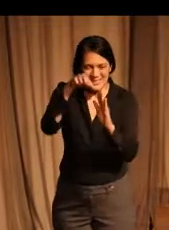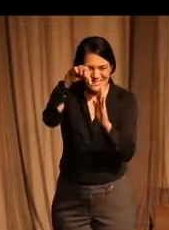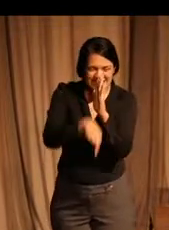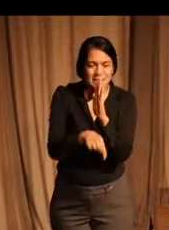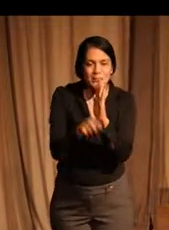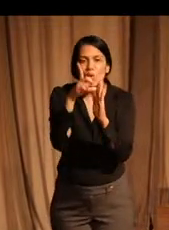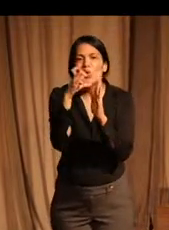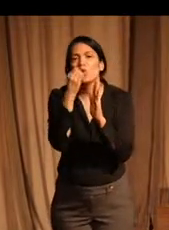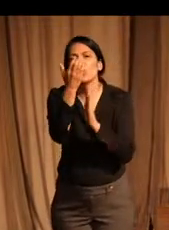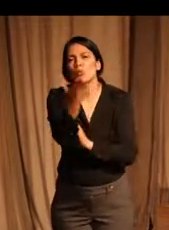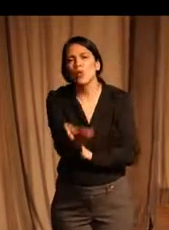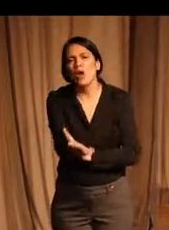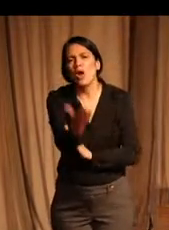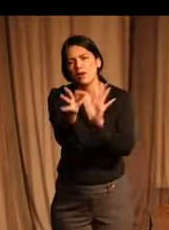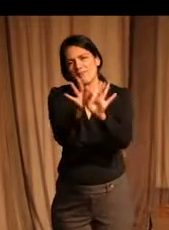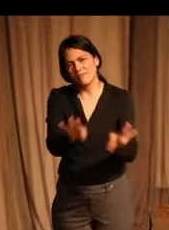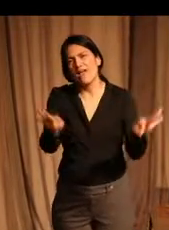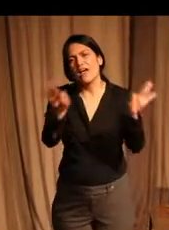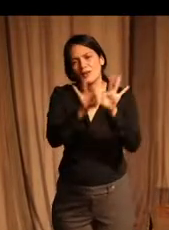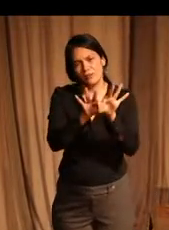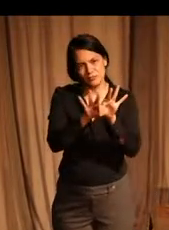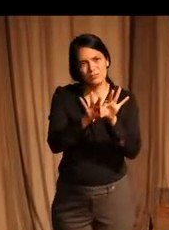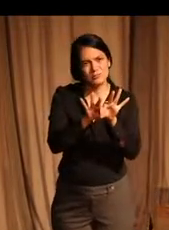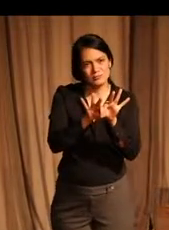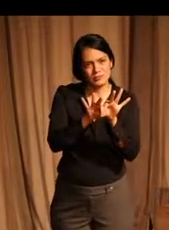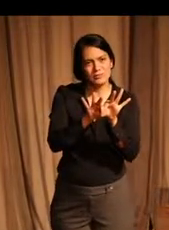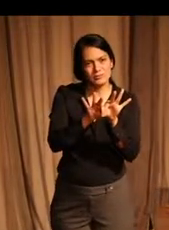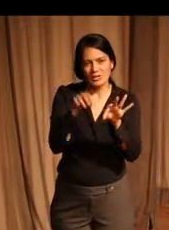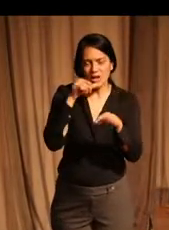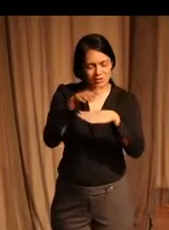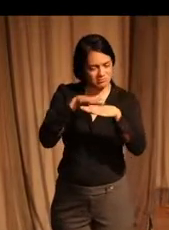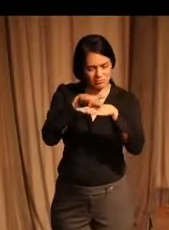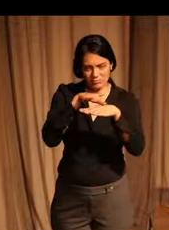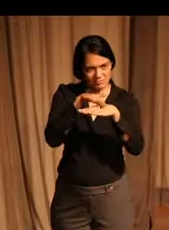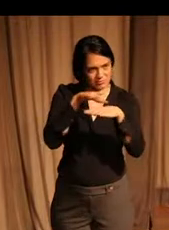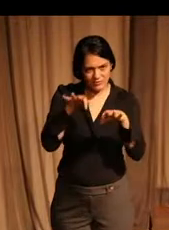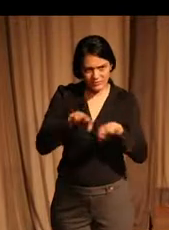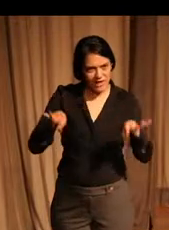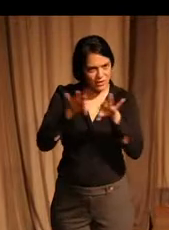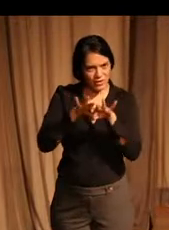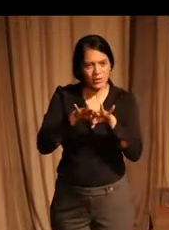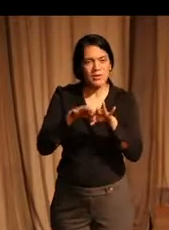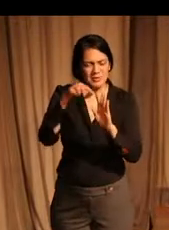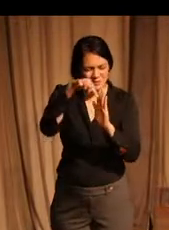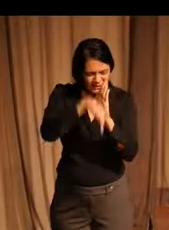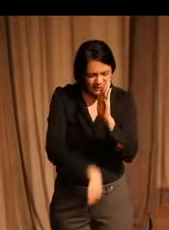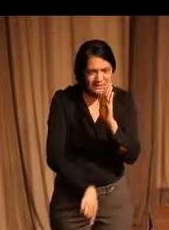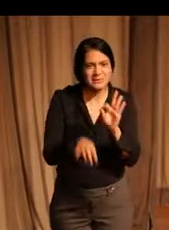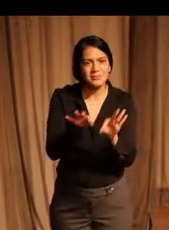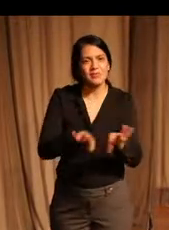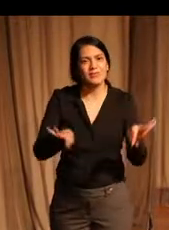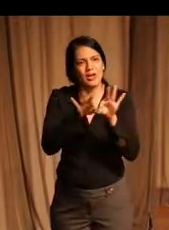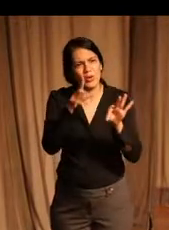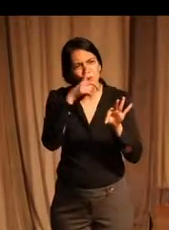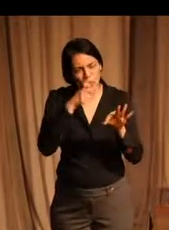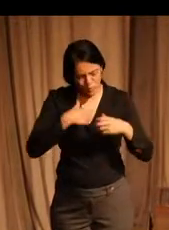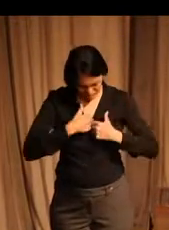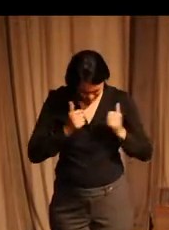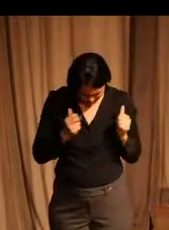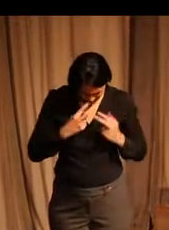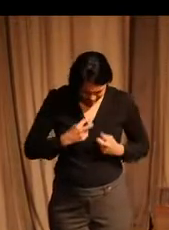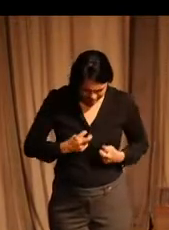without forgetting from where we are, but trying to be much more all together,